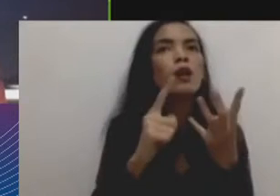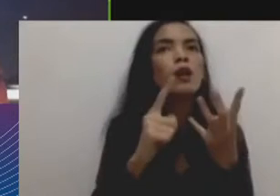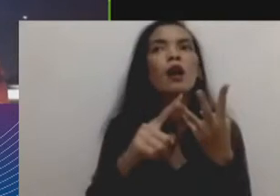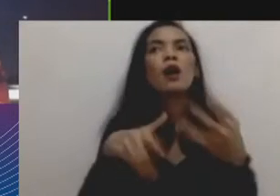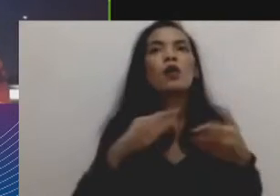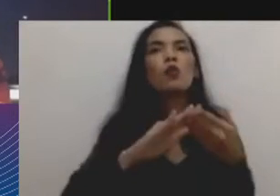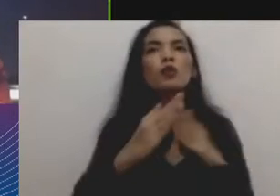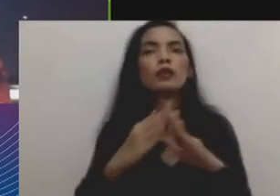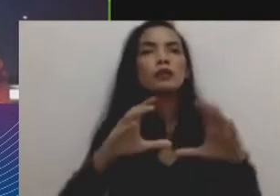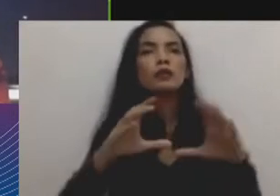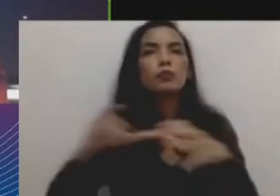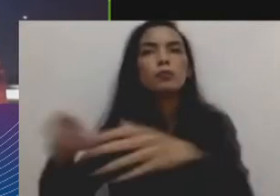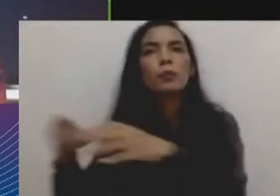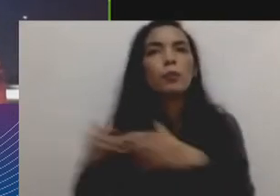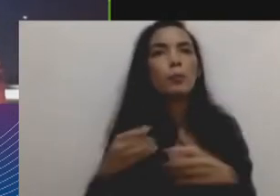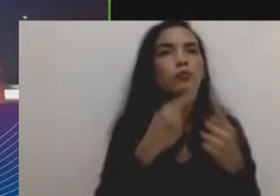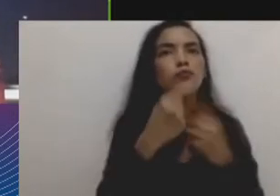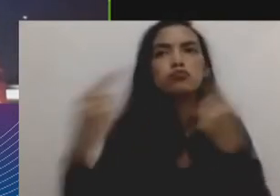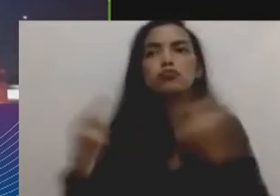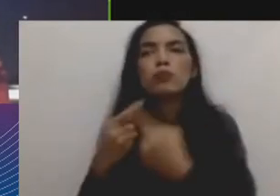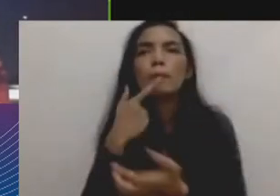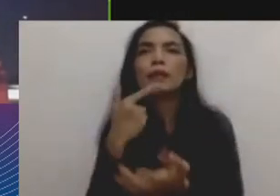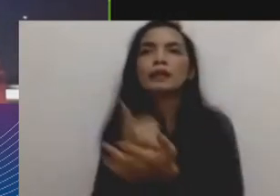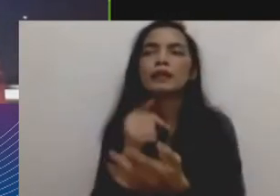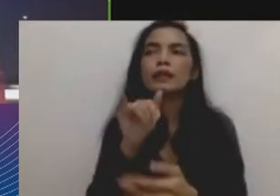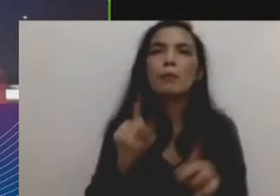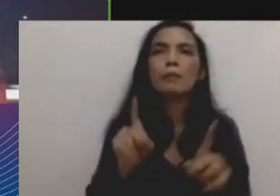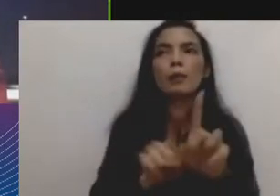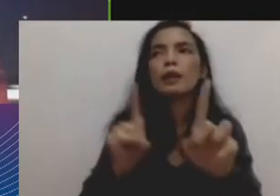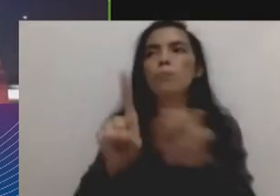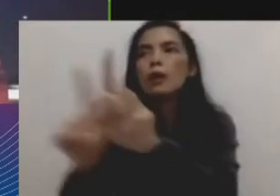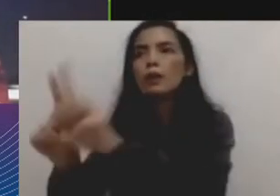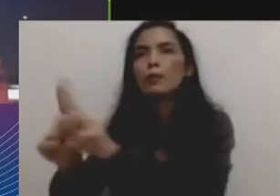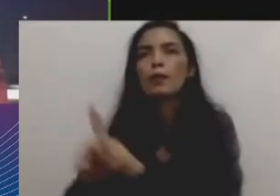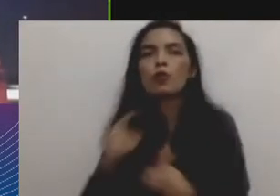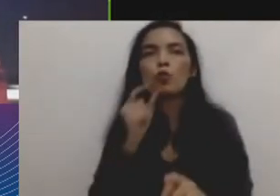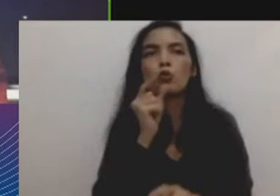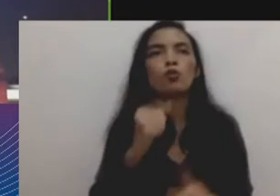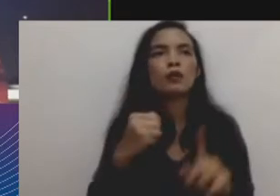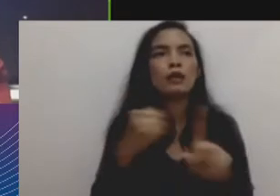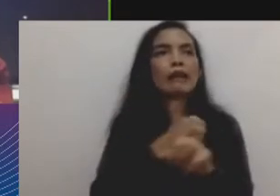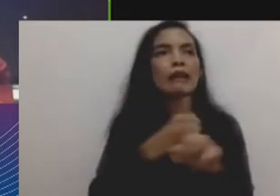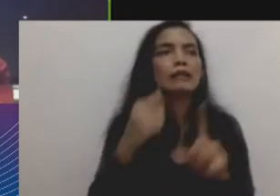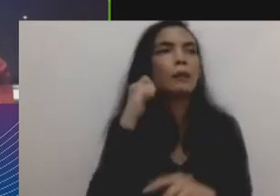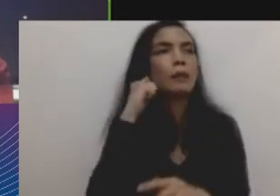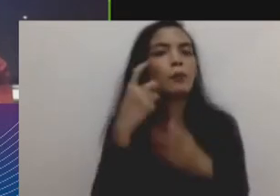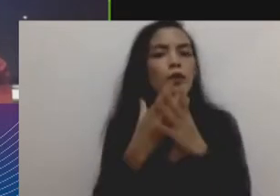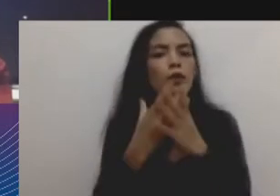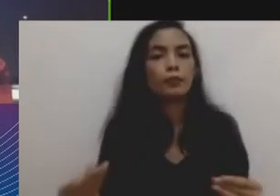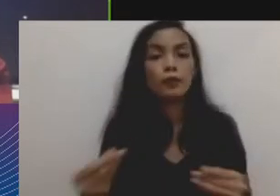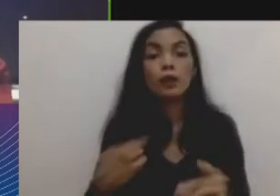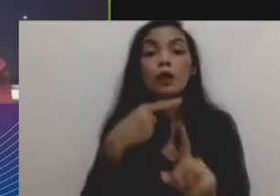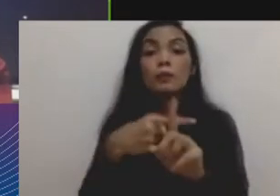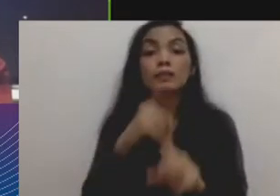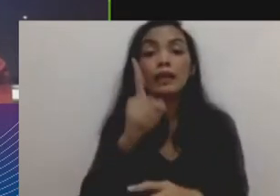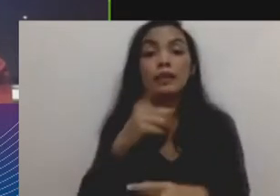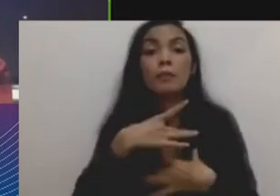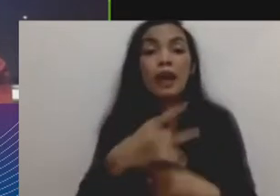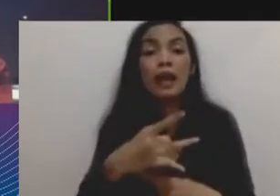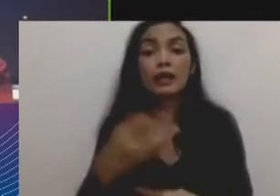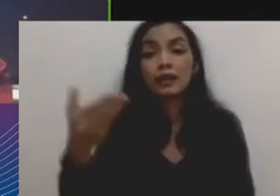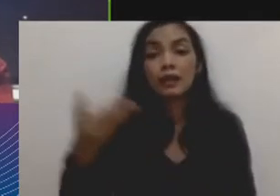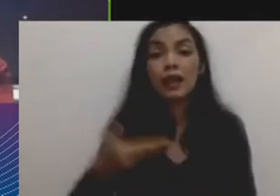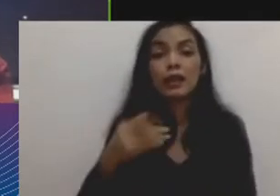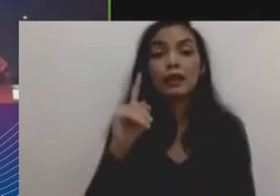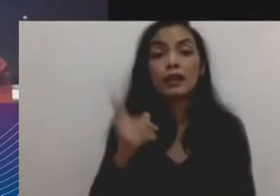programs are very crucial to help these victims of GBV. And also I have this interesting questions coming